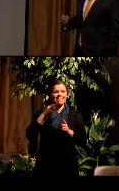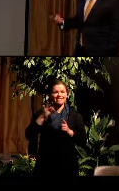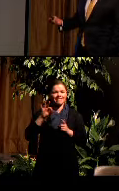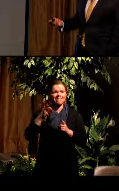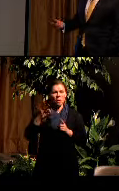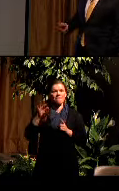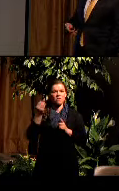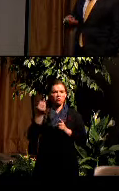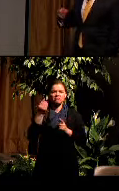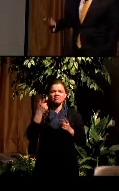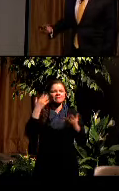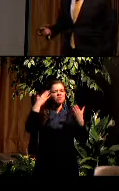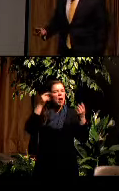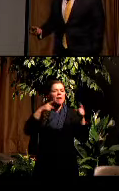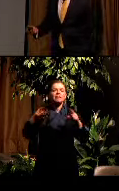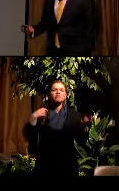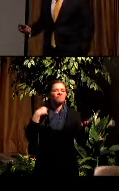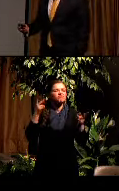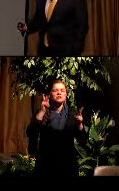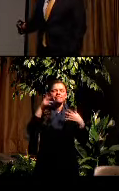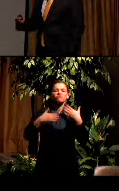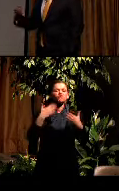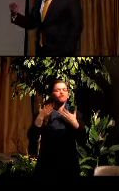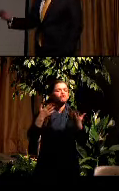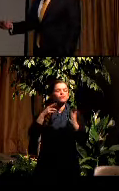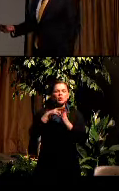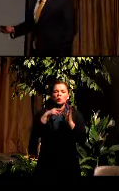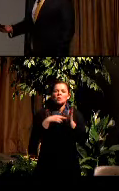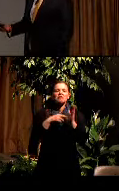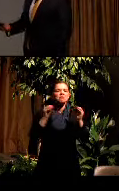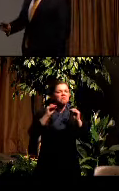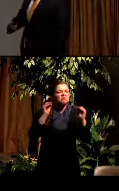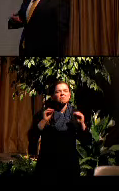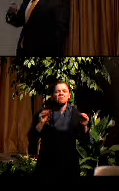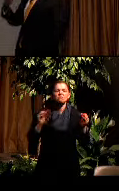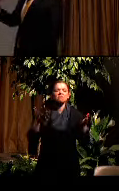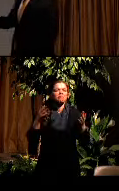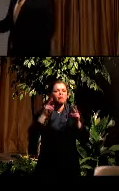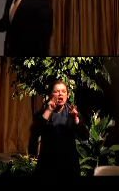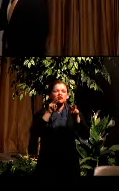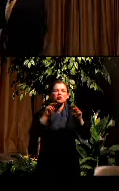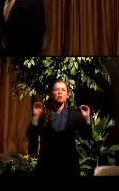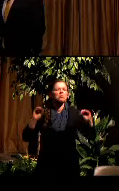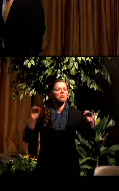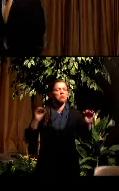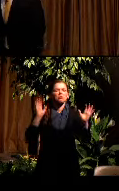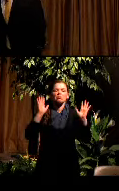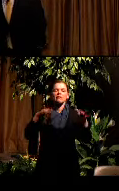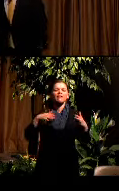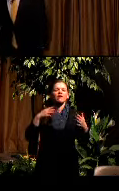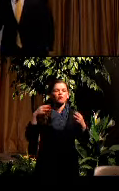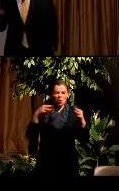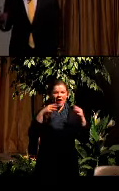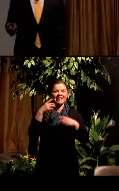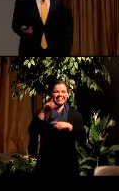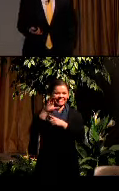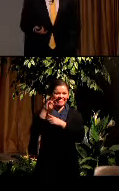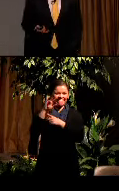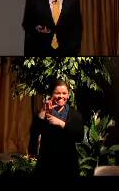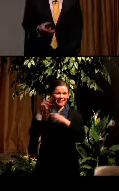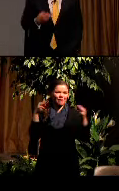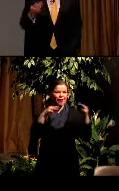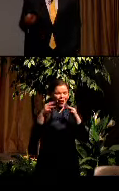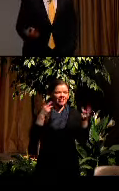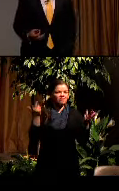didn't have regulations. We didn't have monitoring. We were in the Civil War. There was a real desire and a need for protein that wasn't